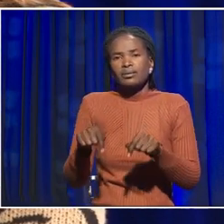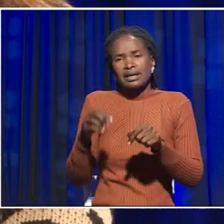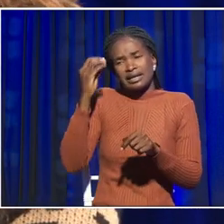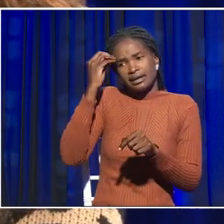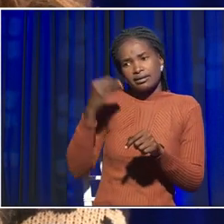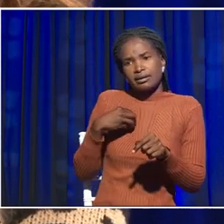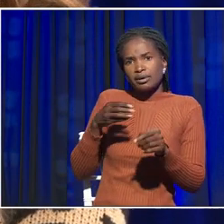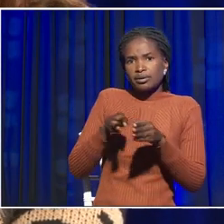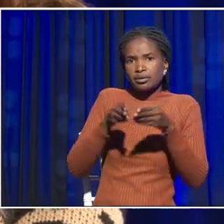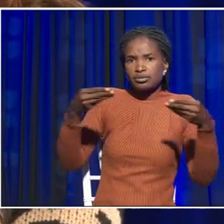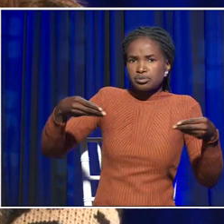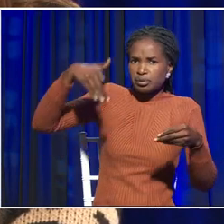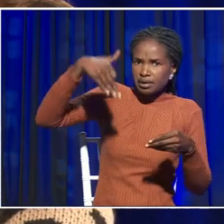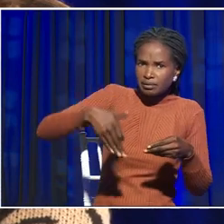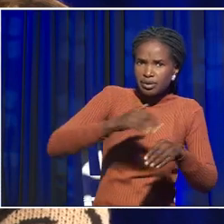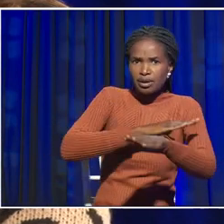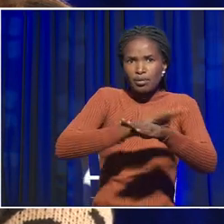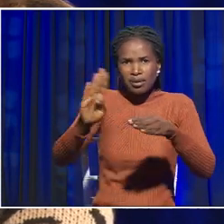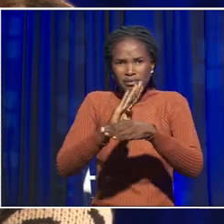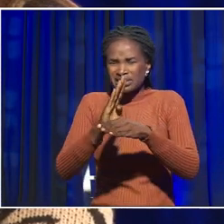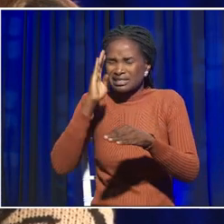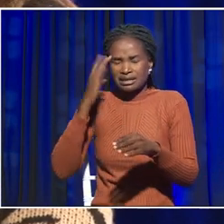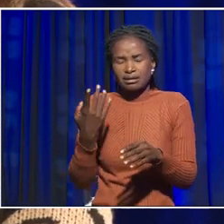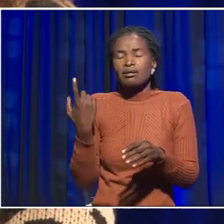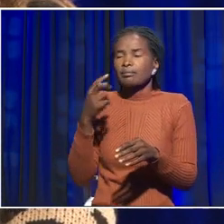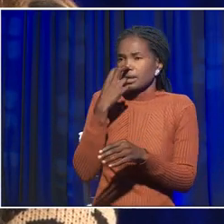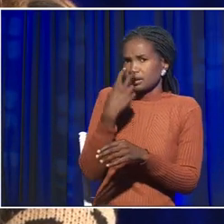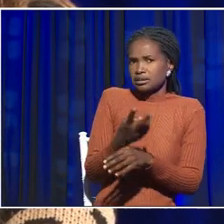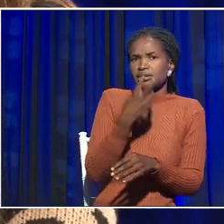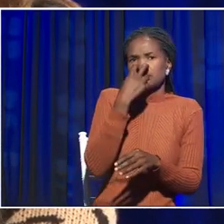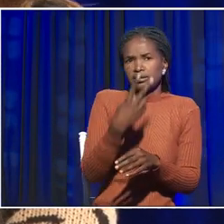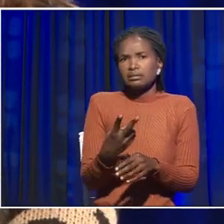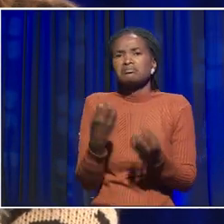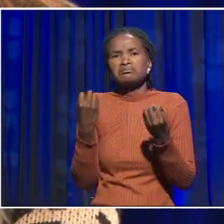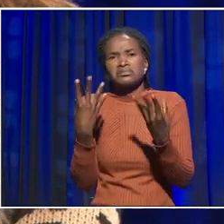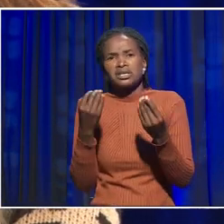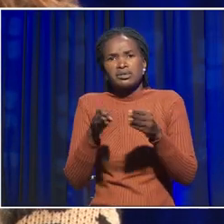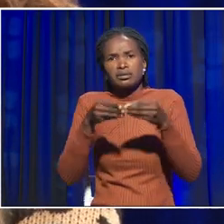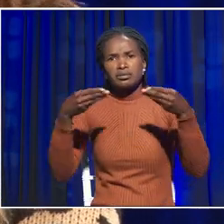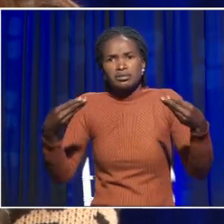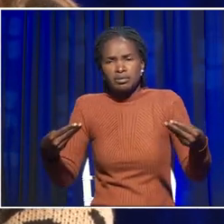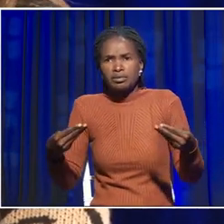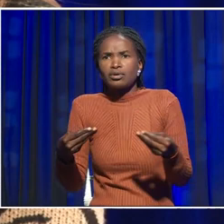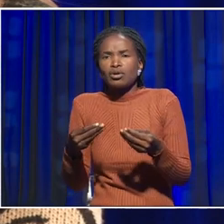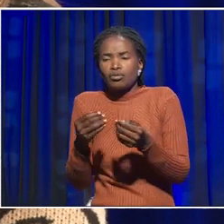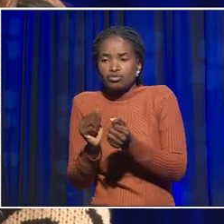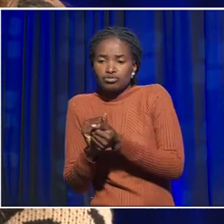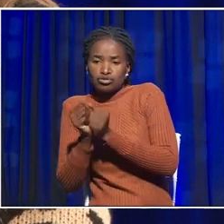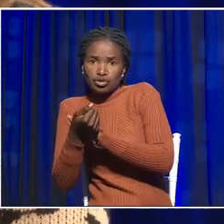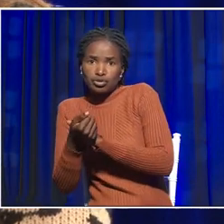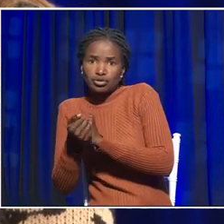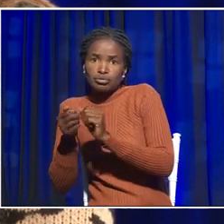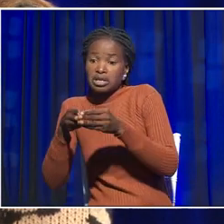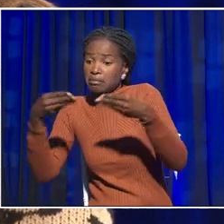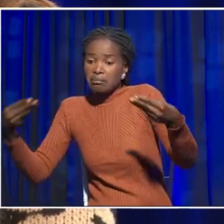with the local newspaper and their business model, I can observe that they're definitely have already migrated to